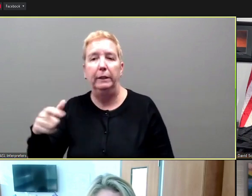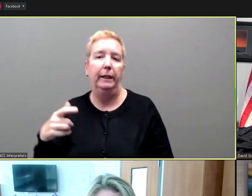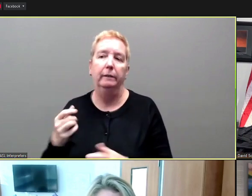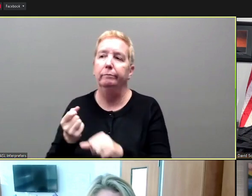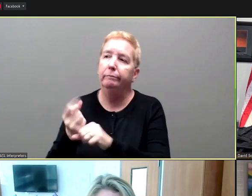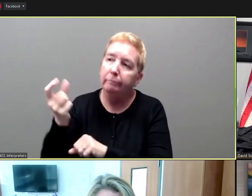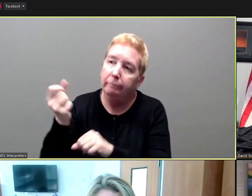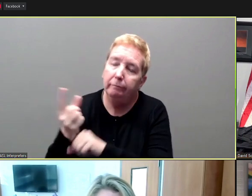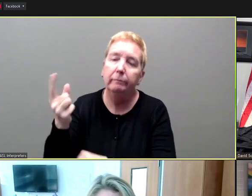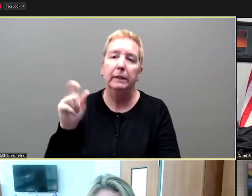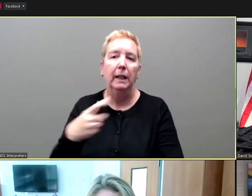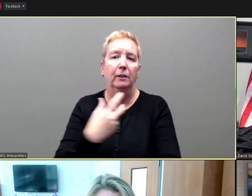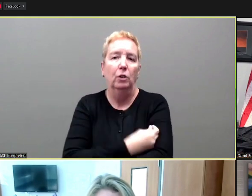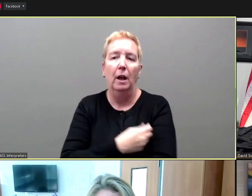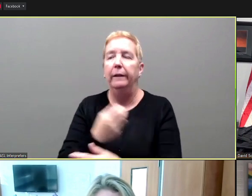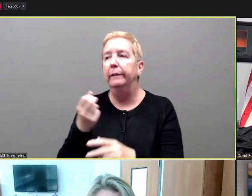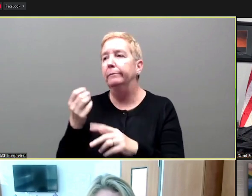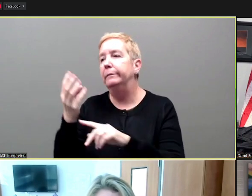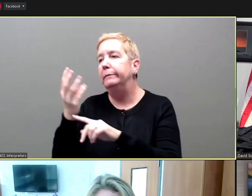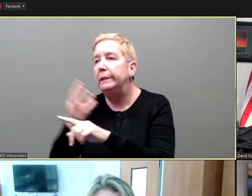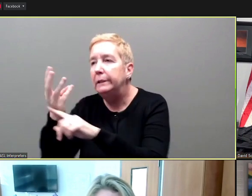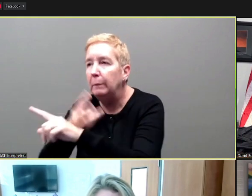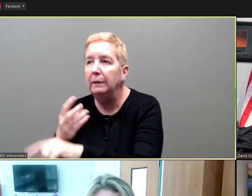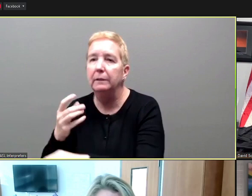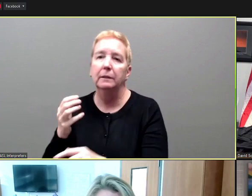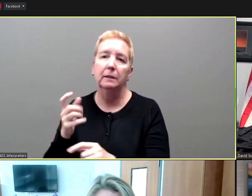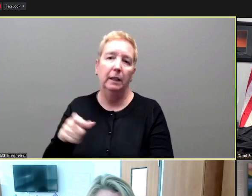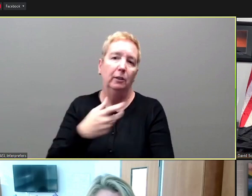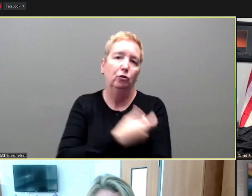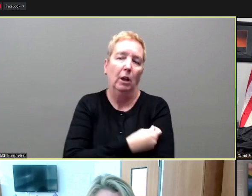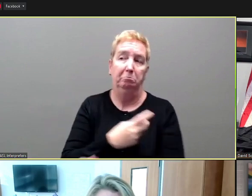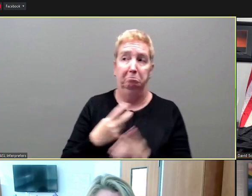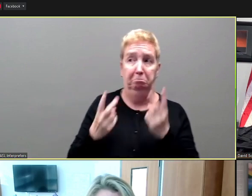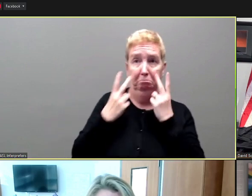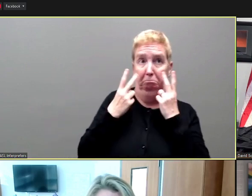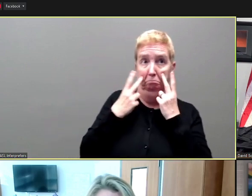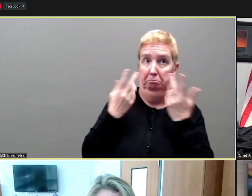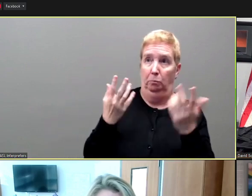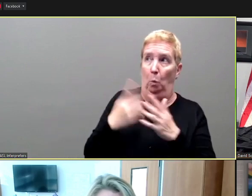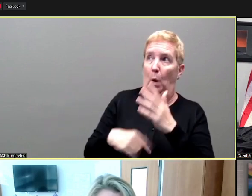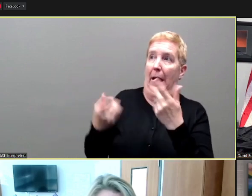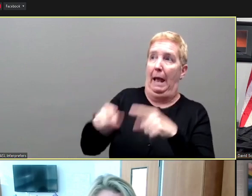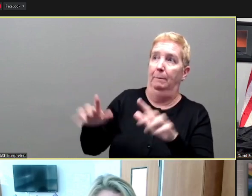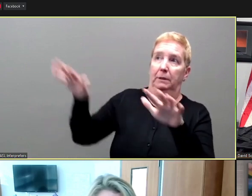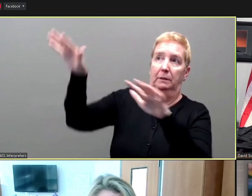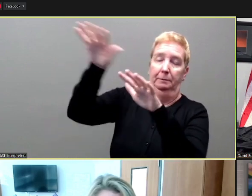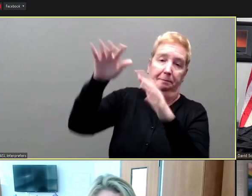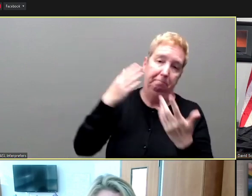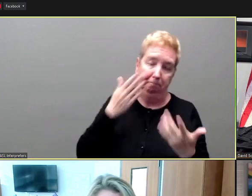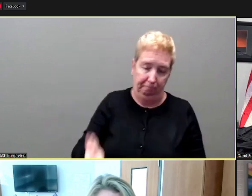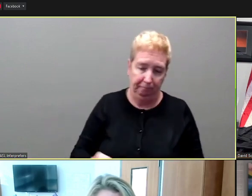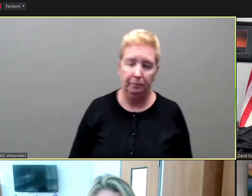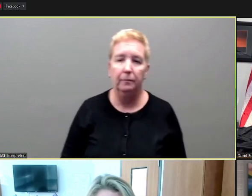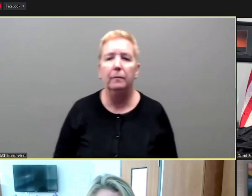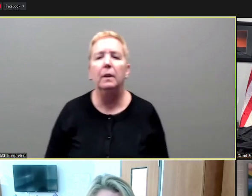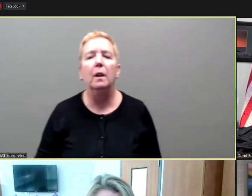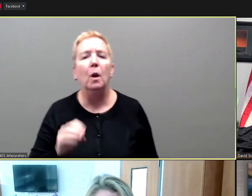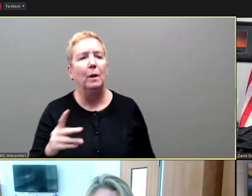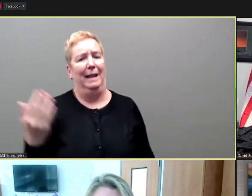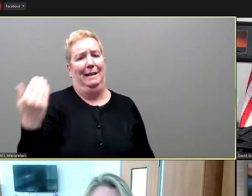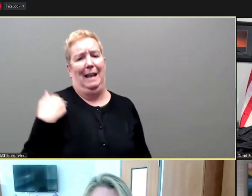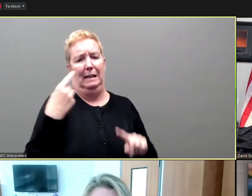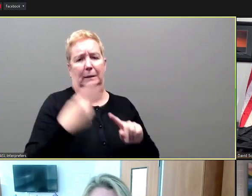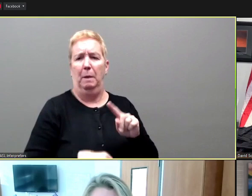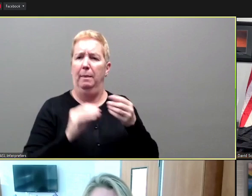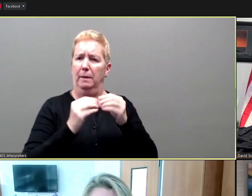or every 6 months, depending on the data that we're seeing in the community. Great. And then in regards to last month's numbers, can someone